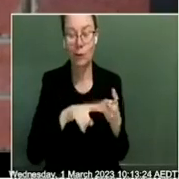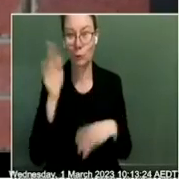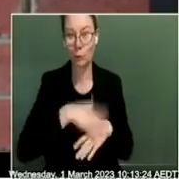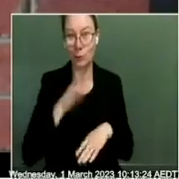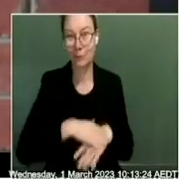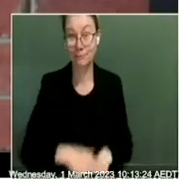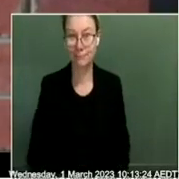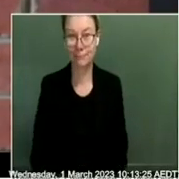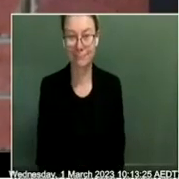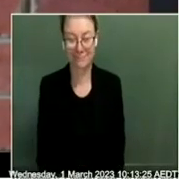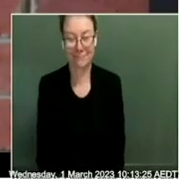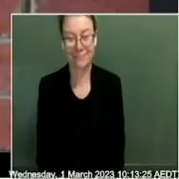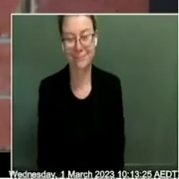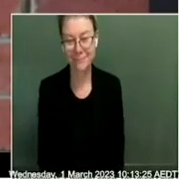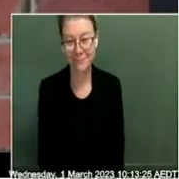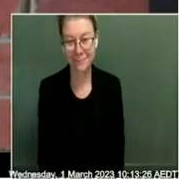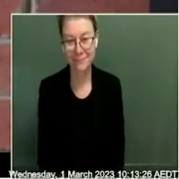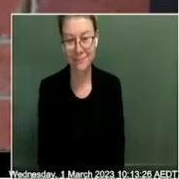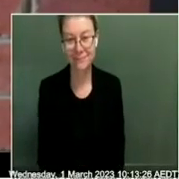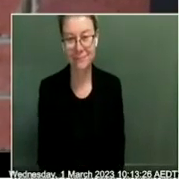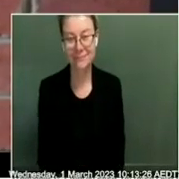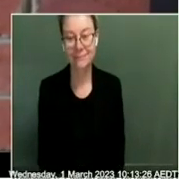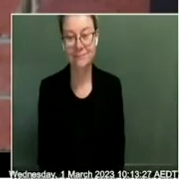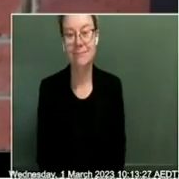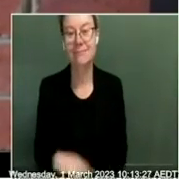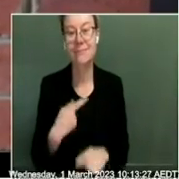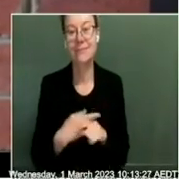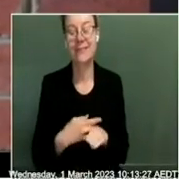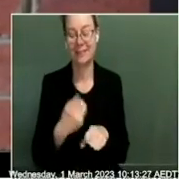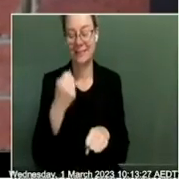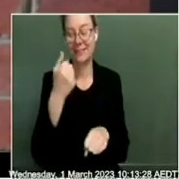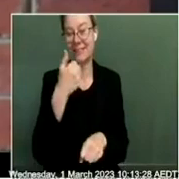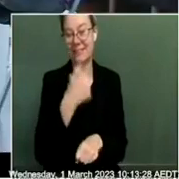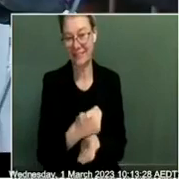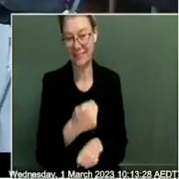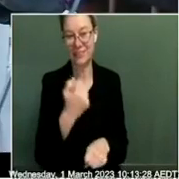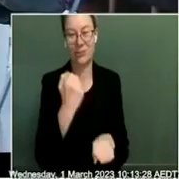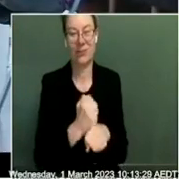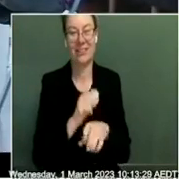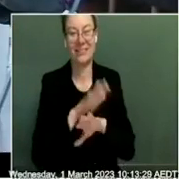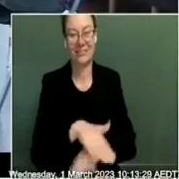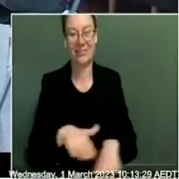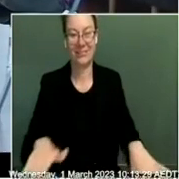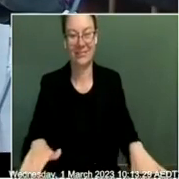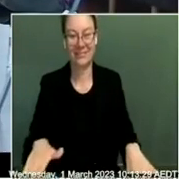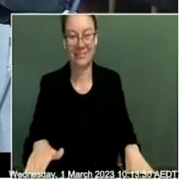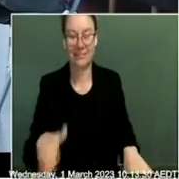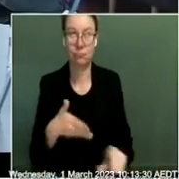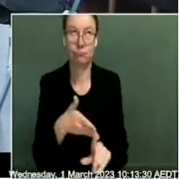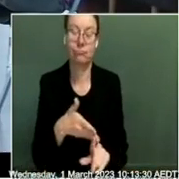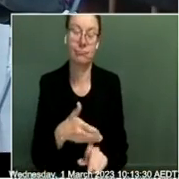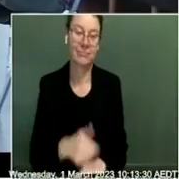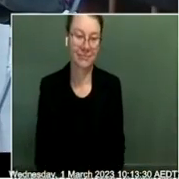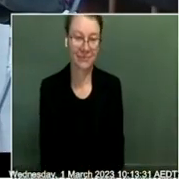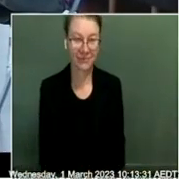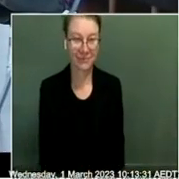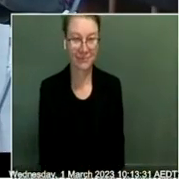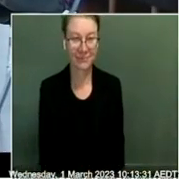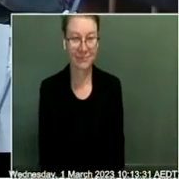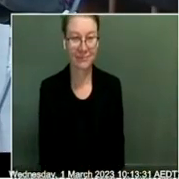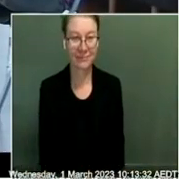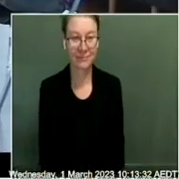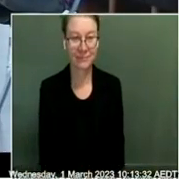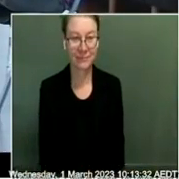and six grandbabies in my life. Hi, I'm Joanne. I'm the baby daughter.